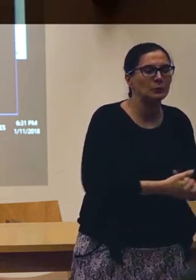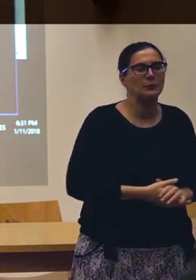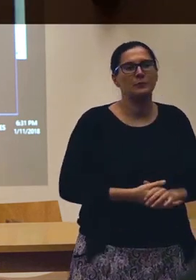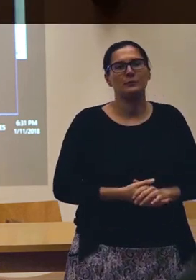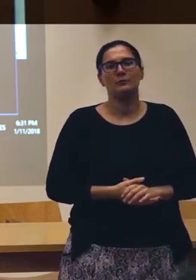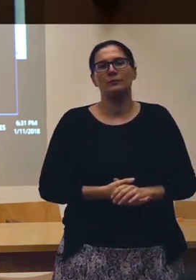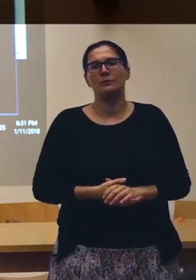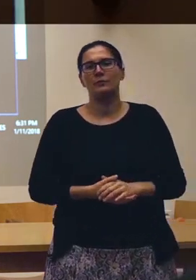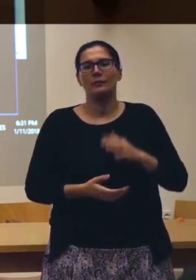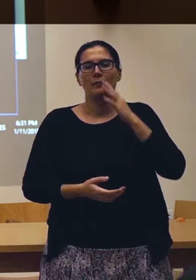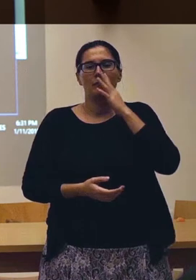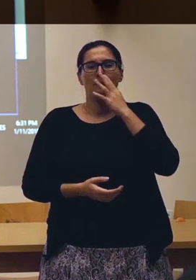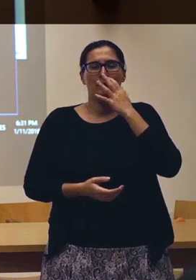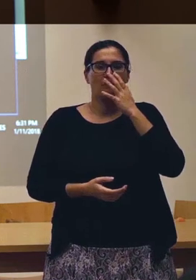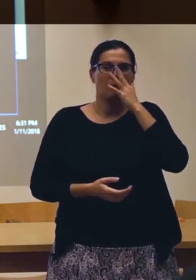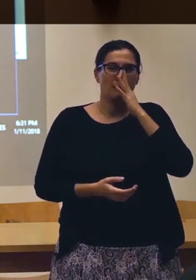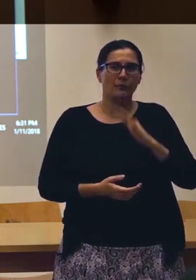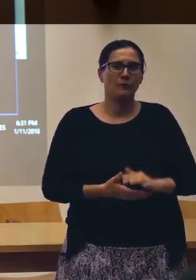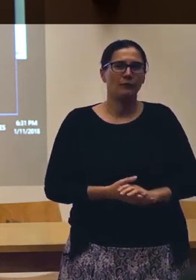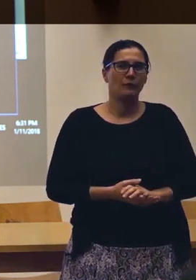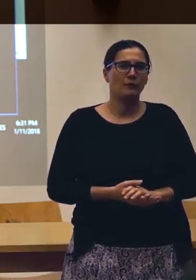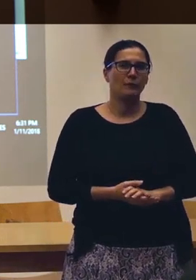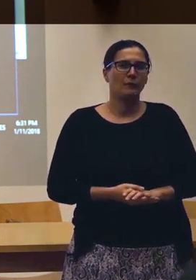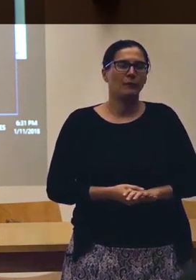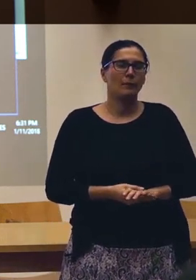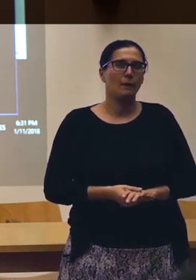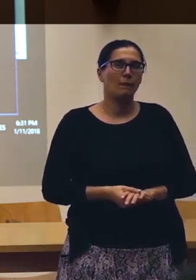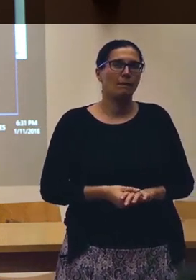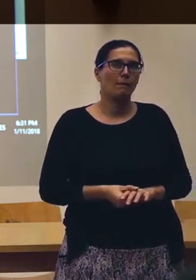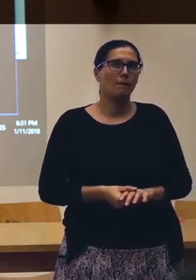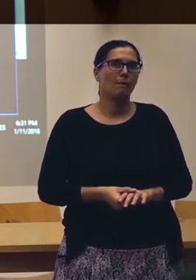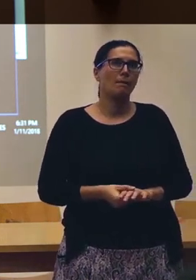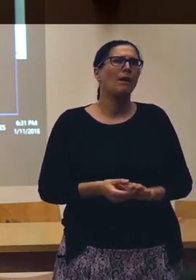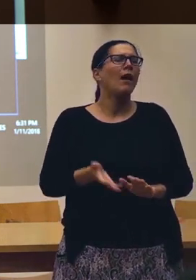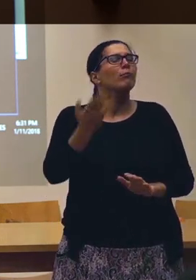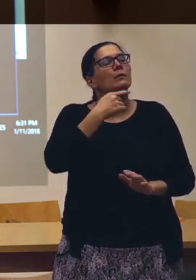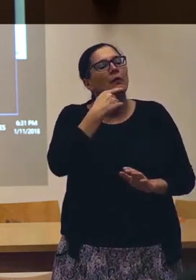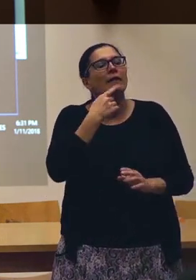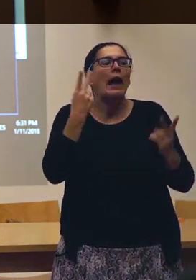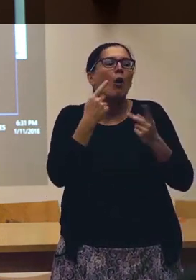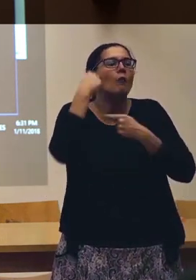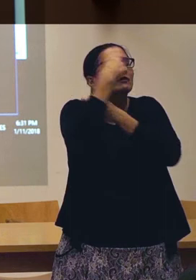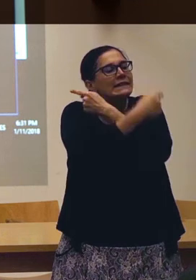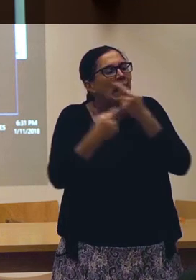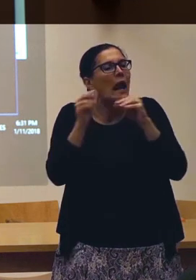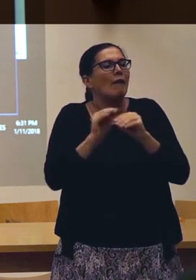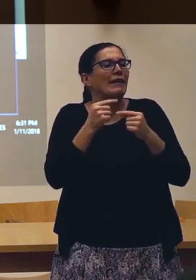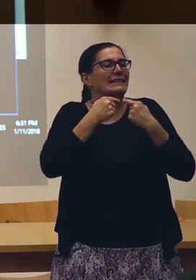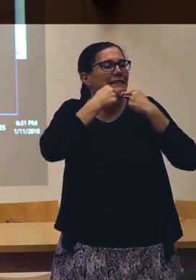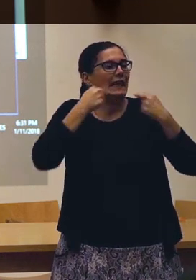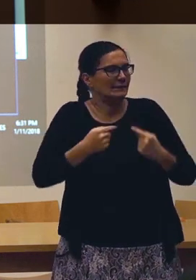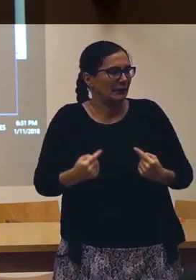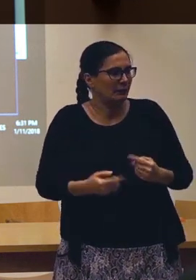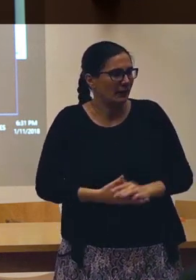few experiments, which is, and I'm calling it like educational experiments because I was a part of the education team for a really